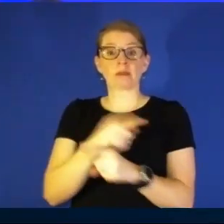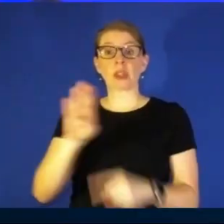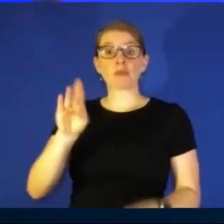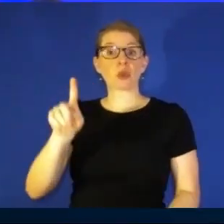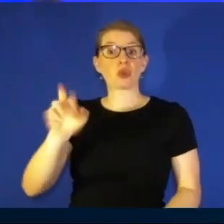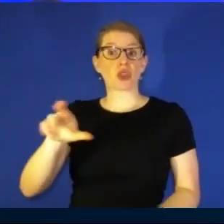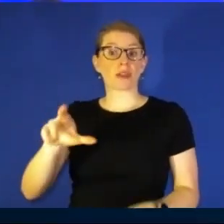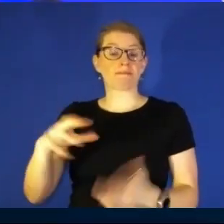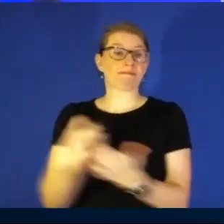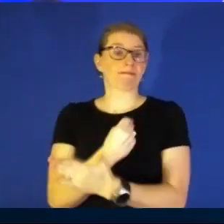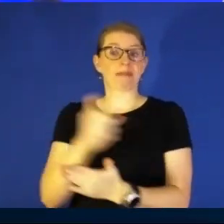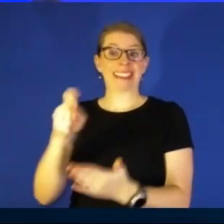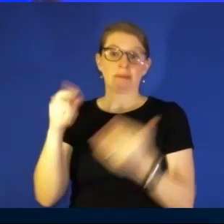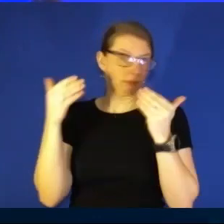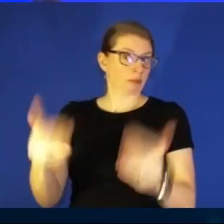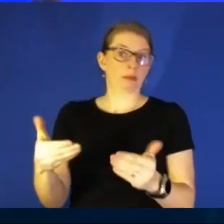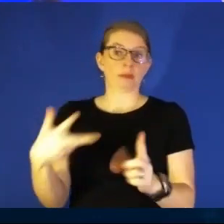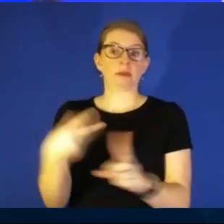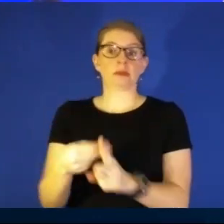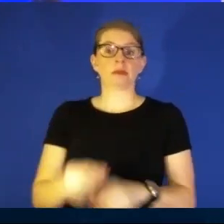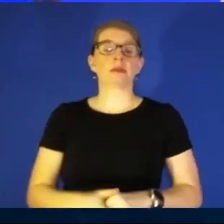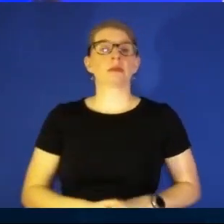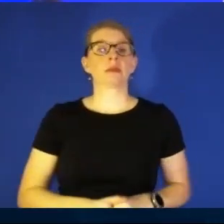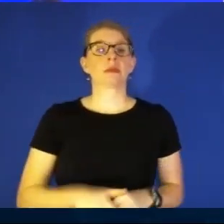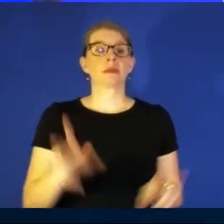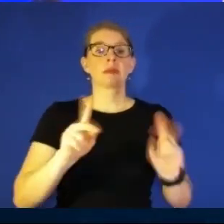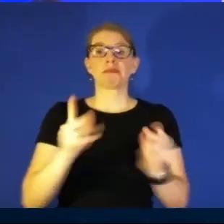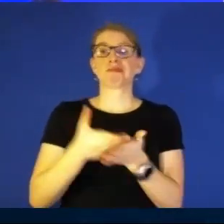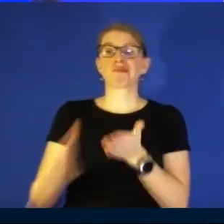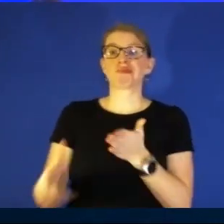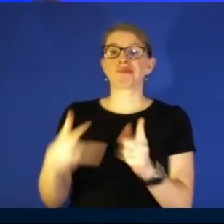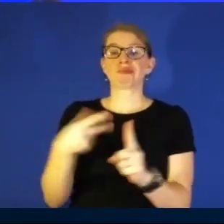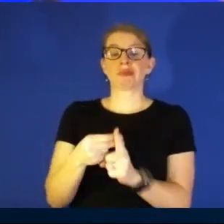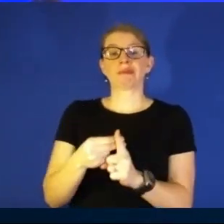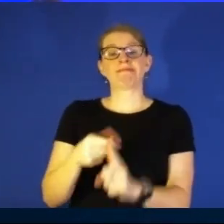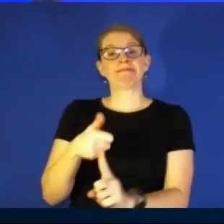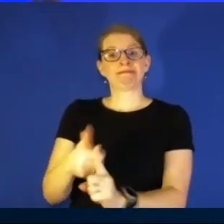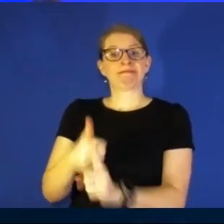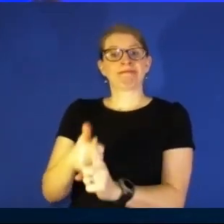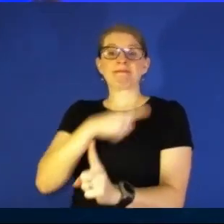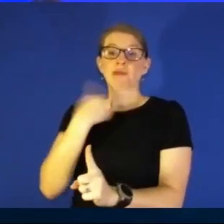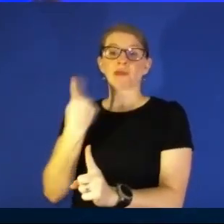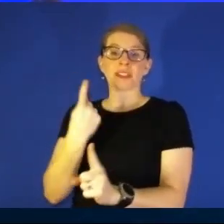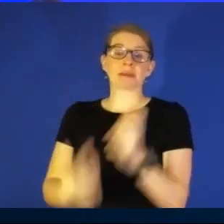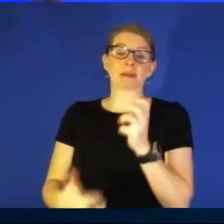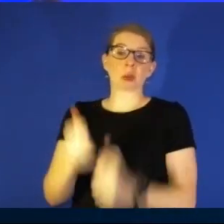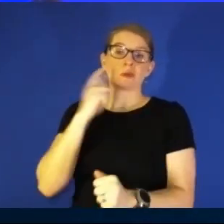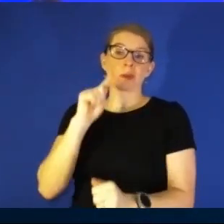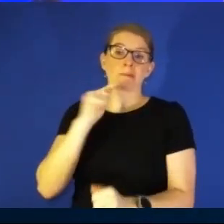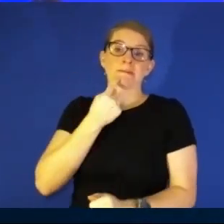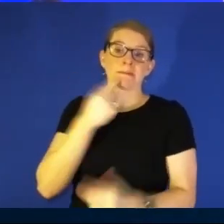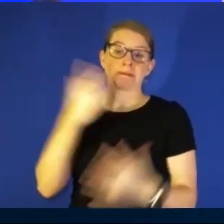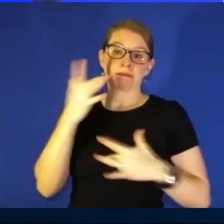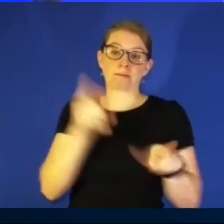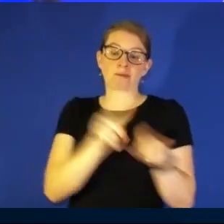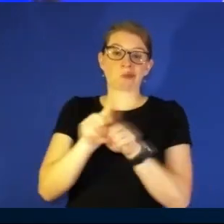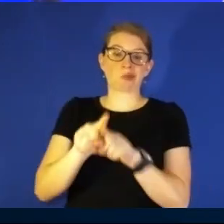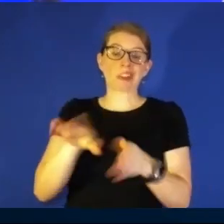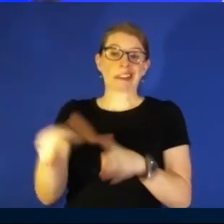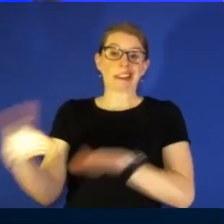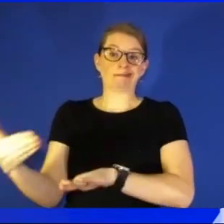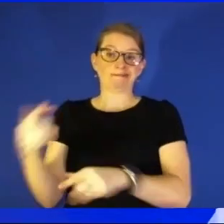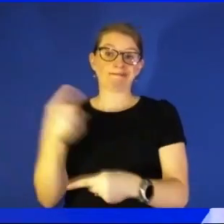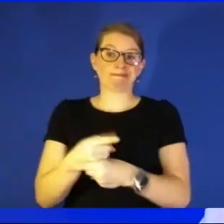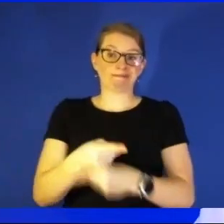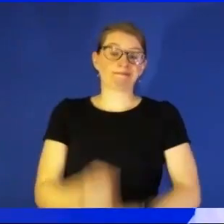as you always say, the people who are unvaccinated remain to be the most at risk for severe illness or death. Yeah, that's completely the